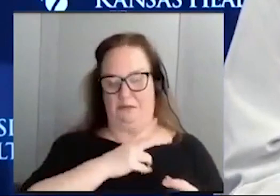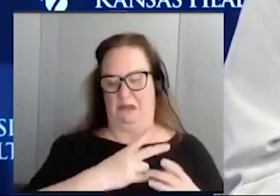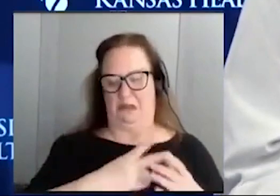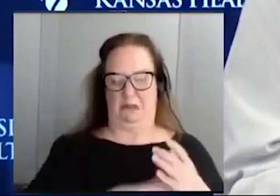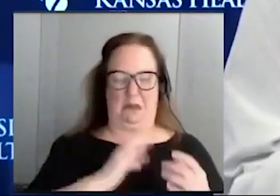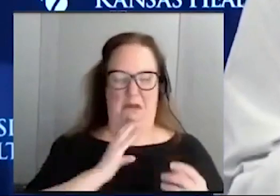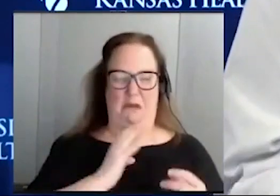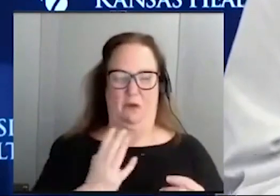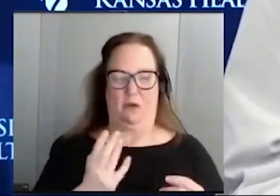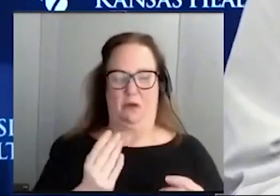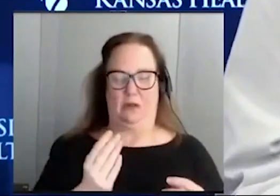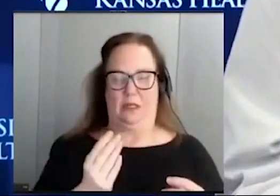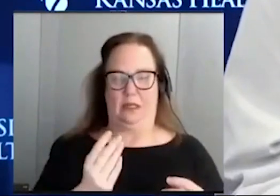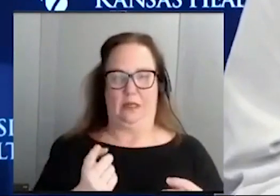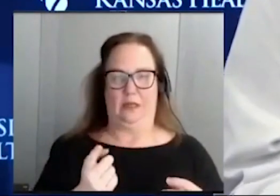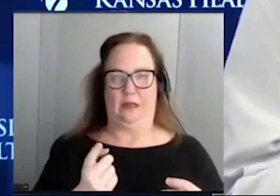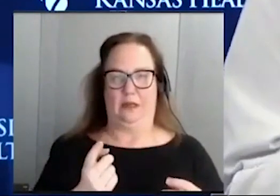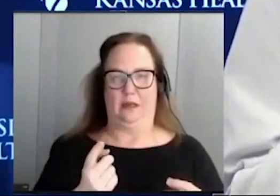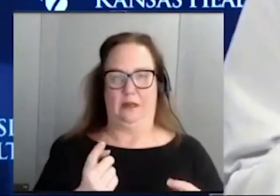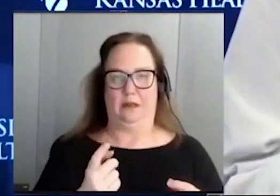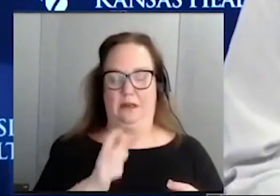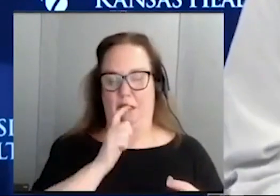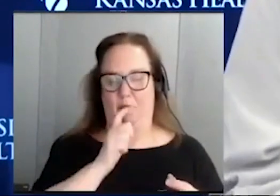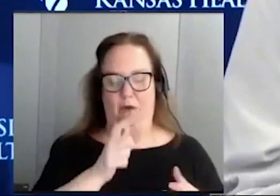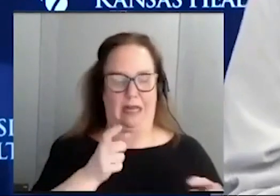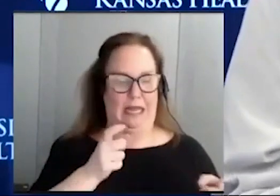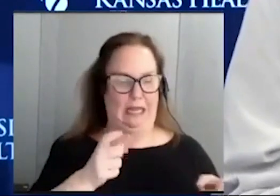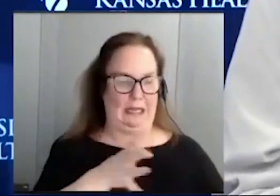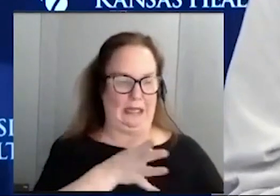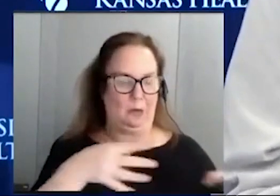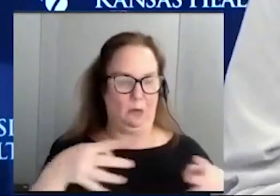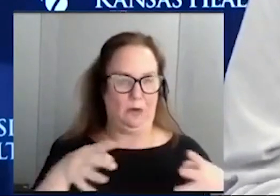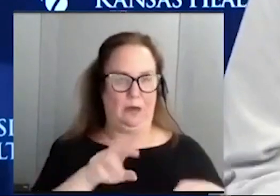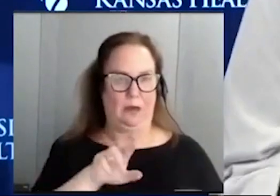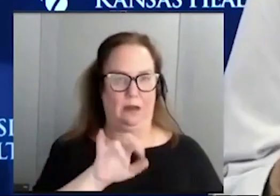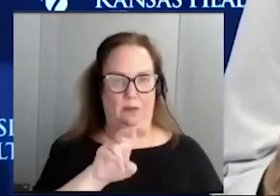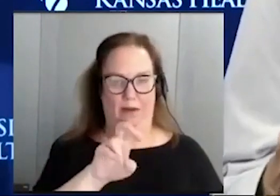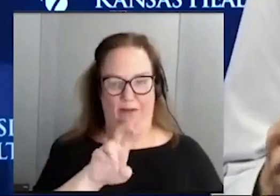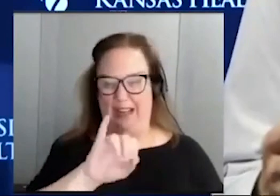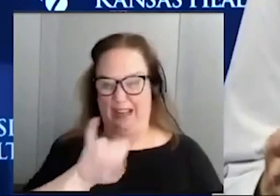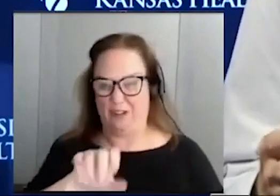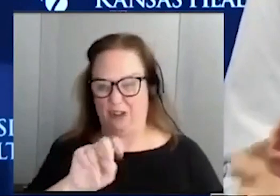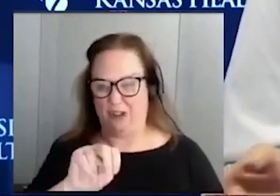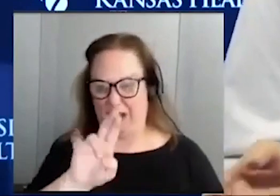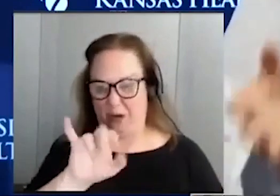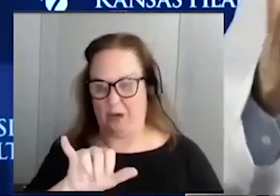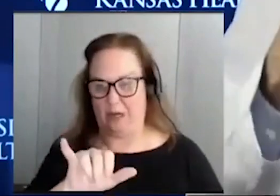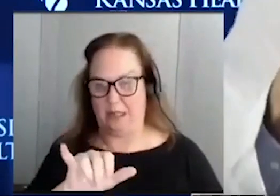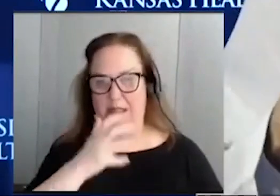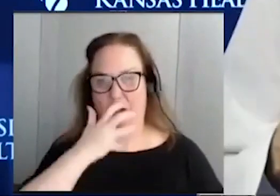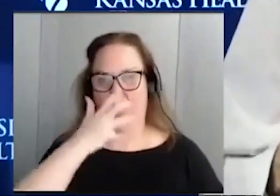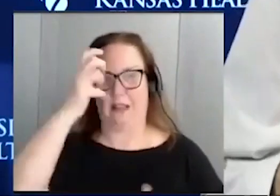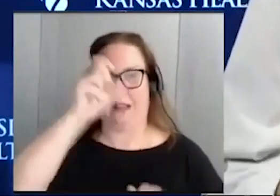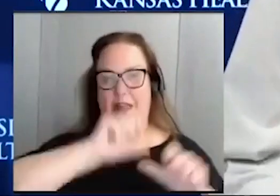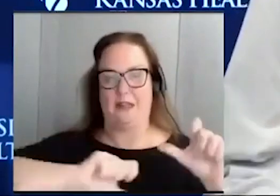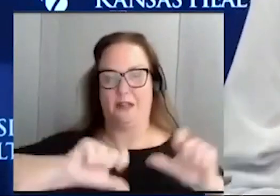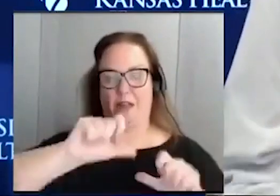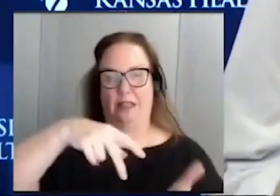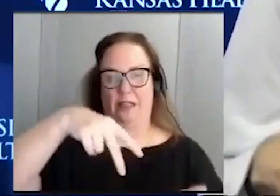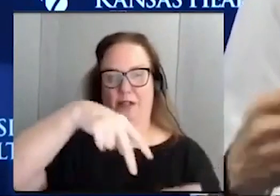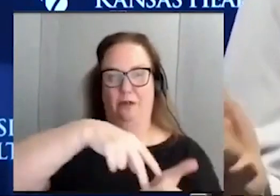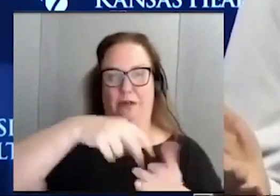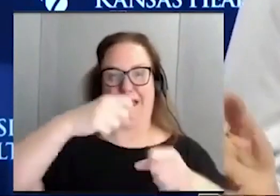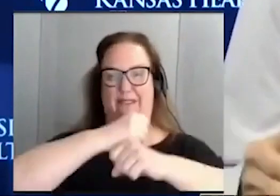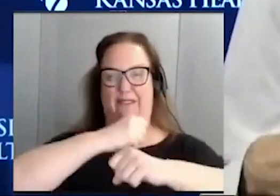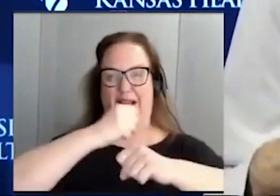that. They weren't handling the wind very well. We're out on the river in January. And so they just got up and they started yelling at each other. And pretty soon they stood up to have a fight about it. And